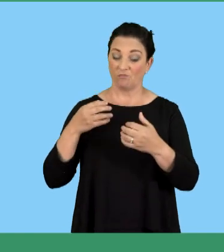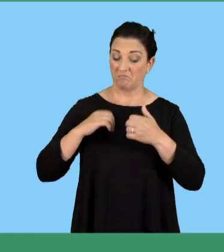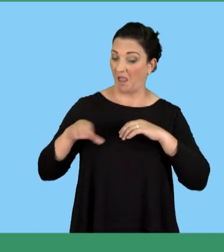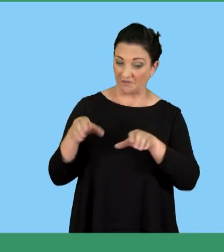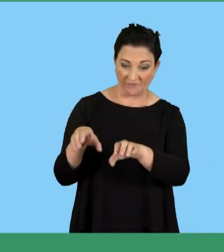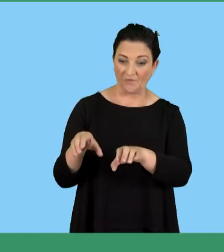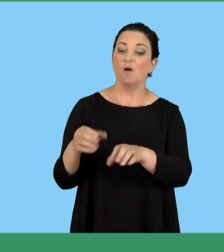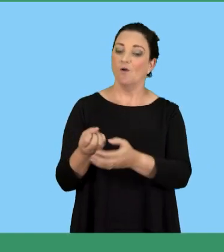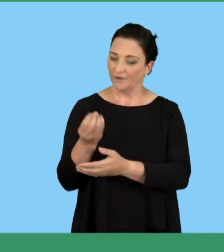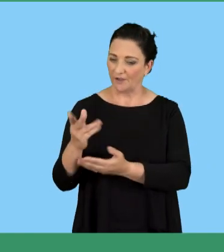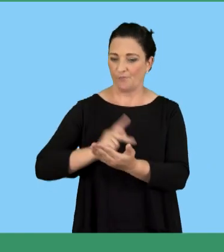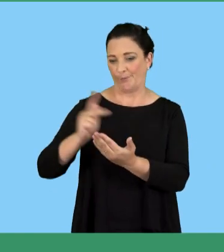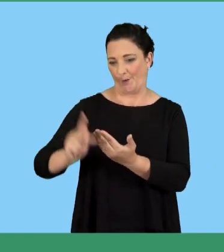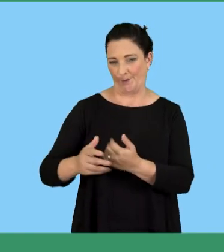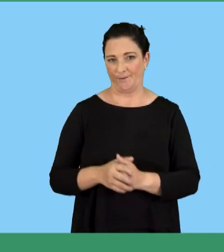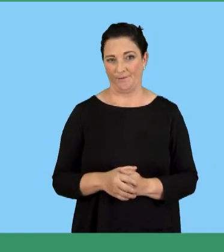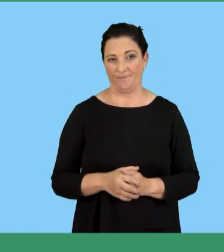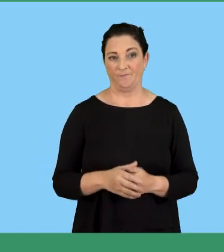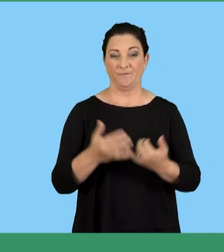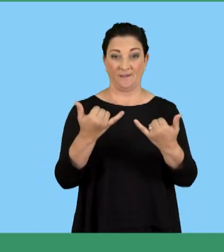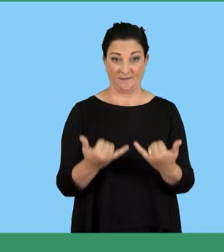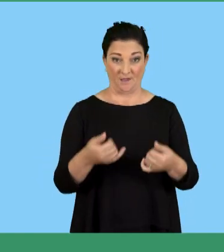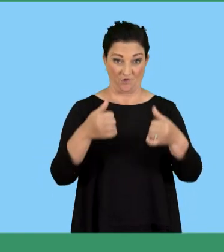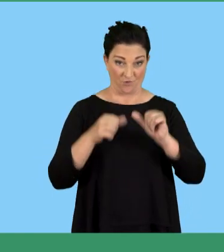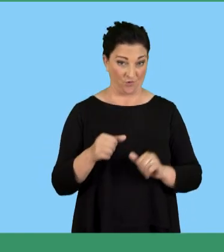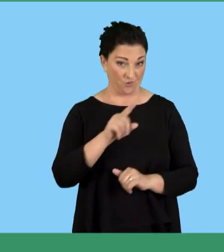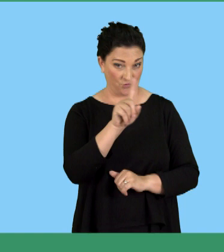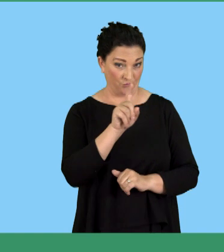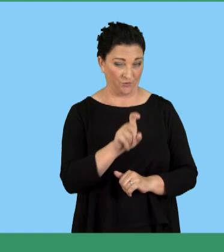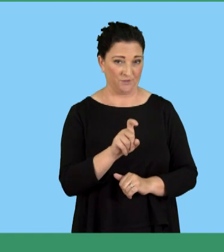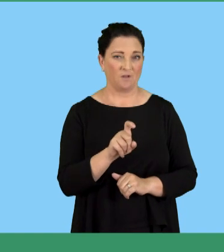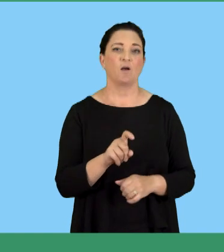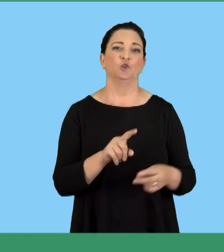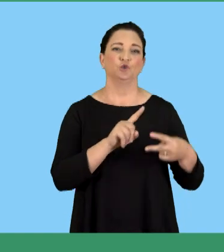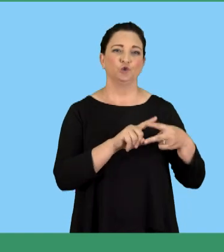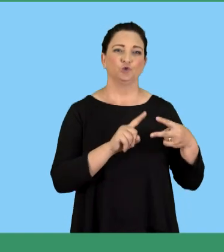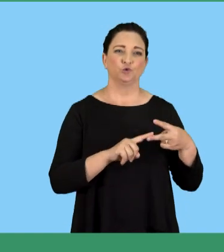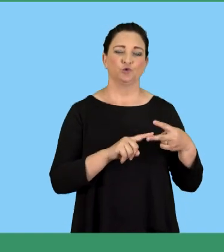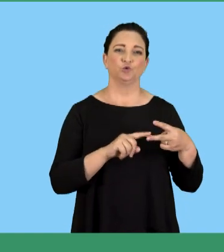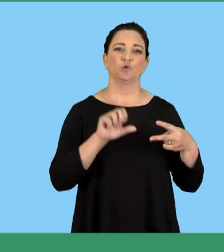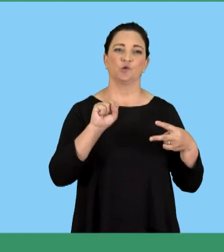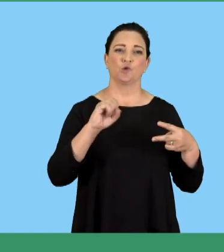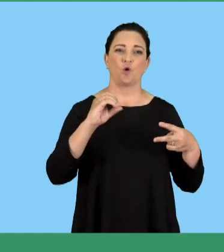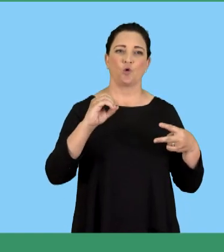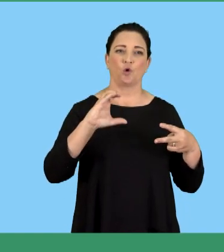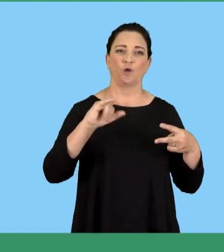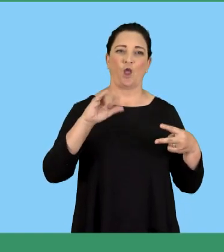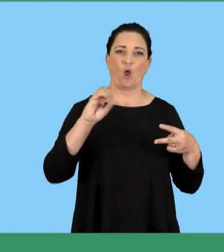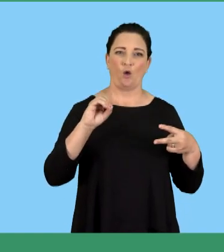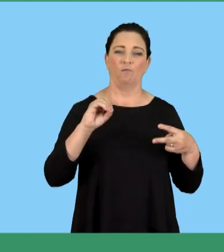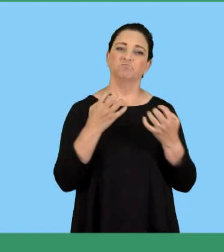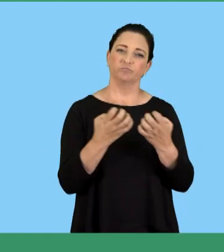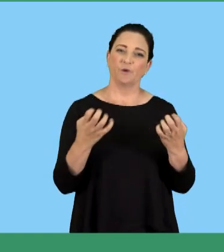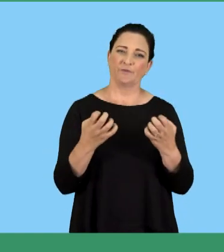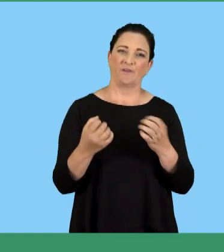active in the community. The question says to us, identify two socioeconomic issues that affect